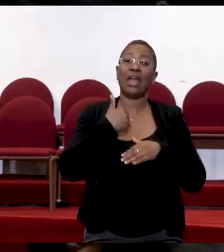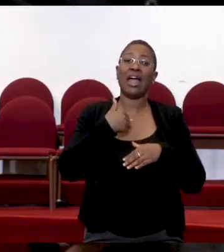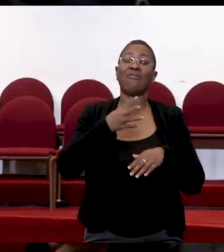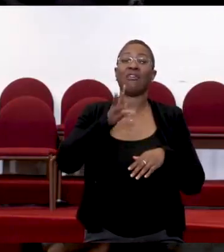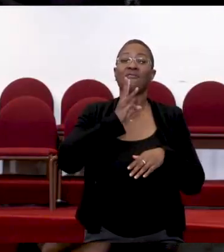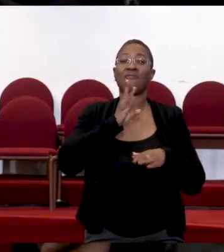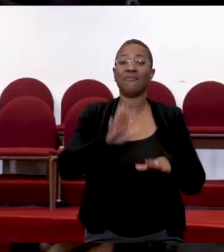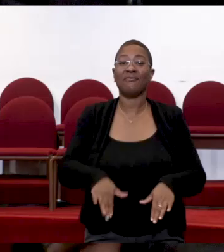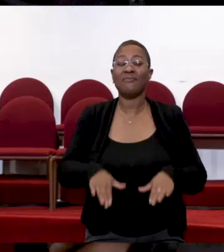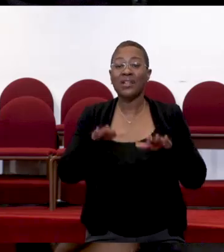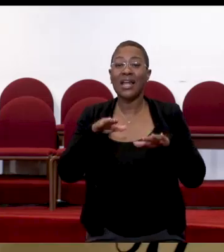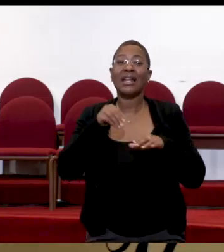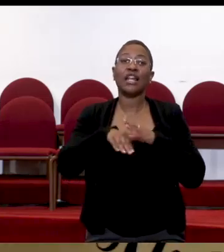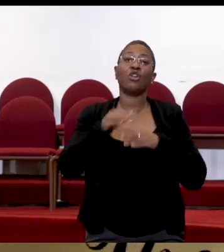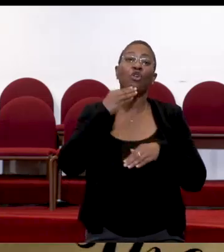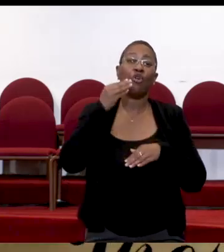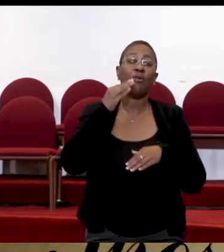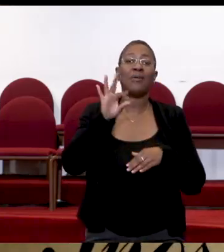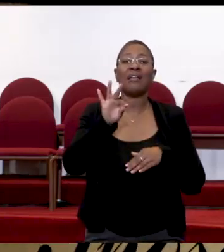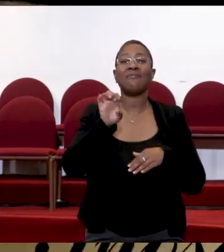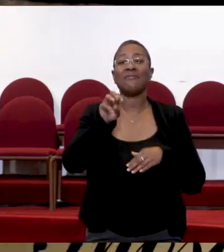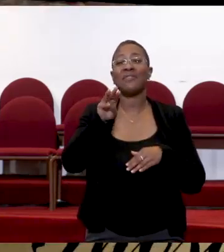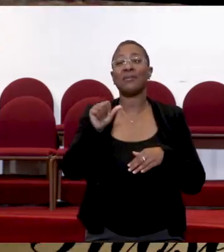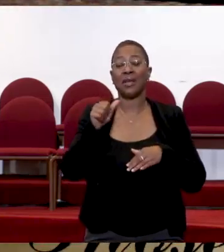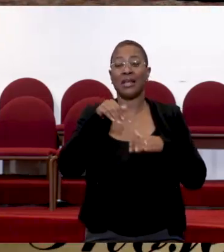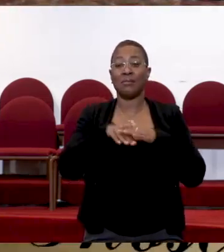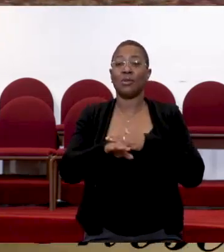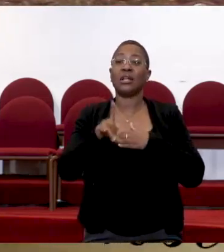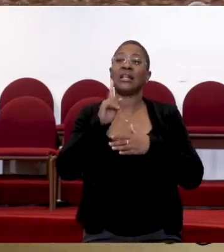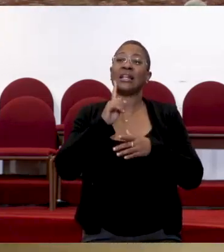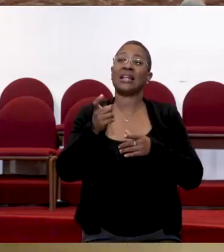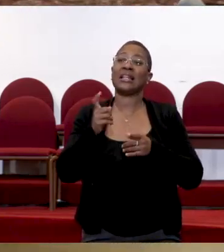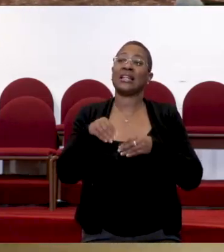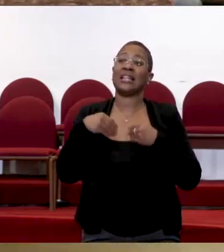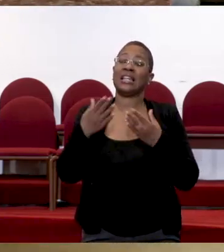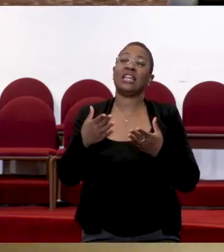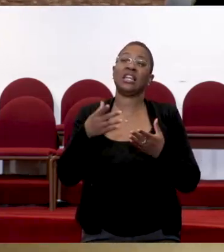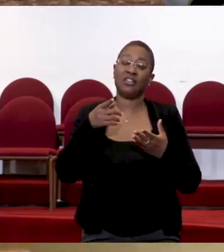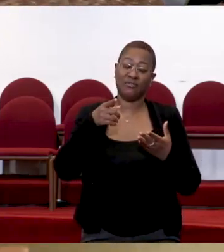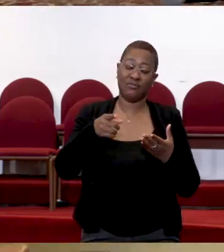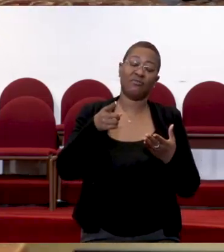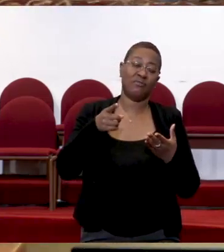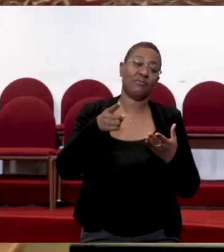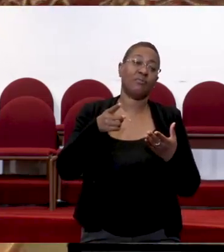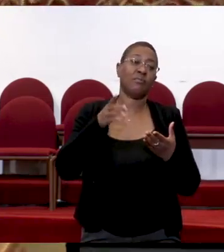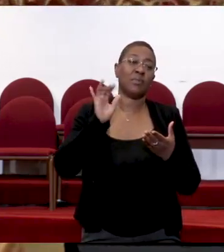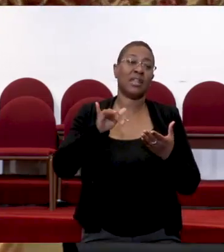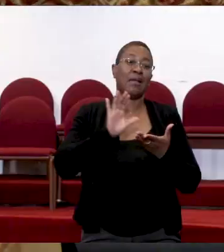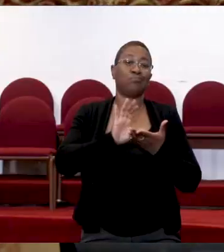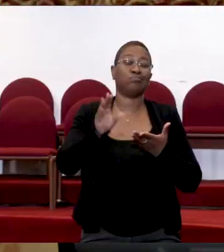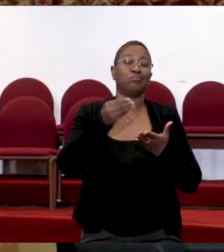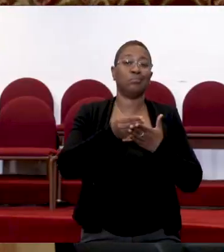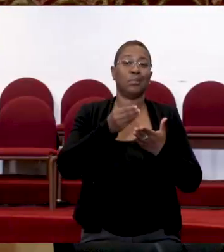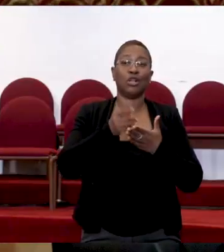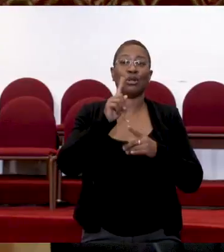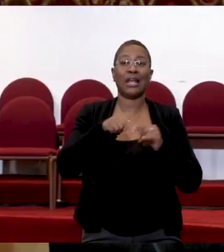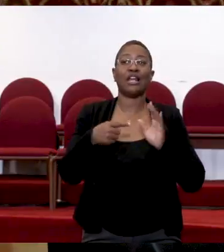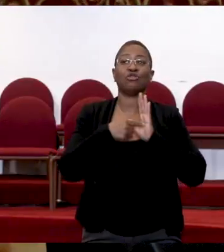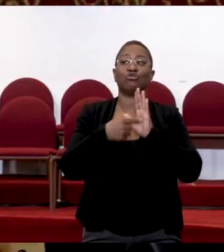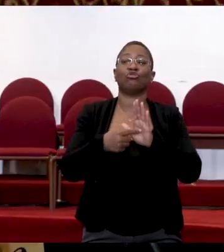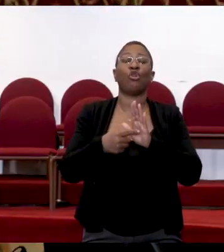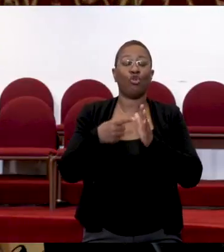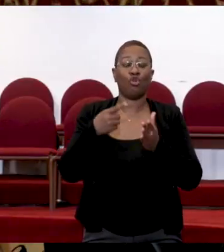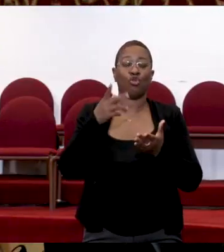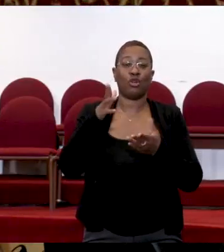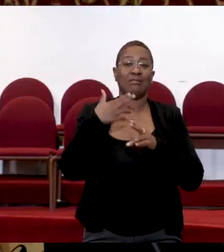comes in to give us flood relief and you can't show the houses in your name, I've managed to get FEMA to approve them,